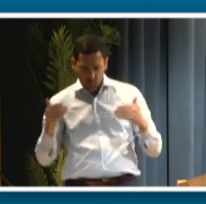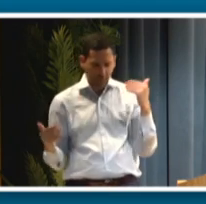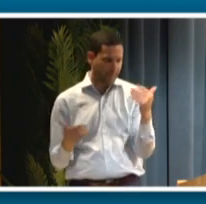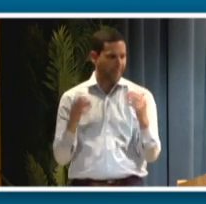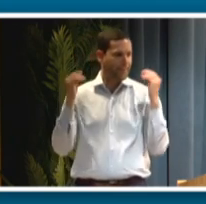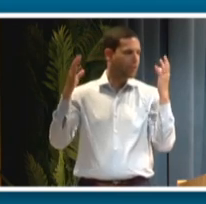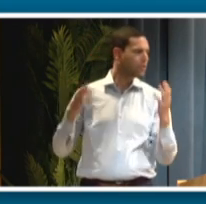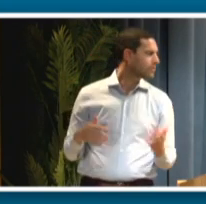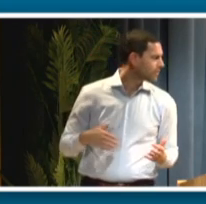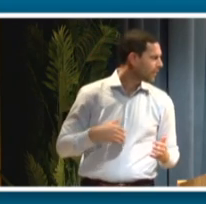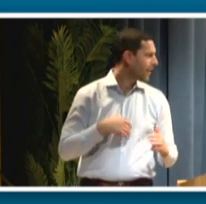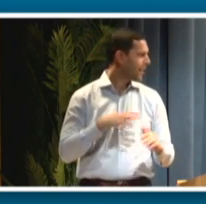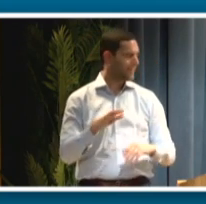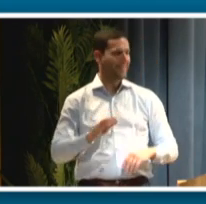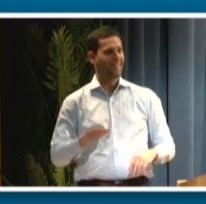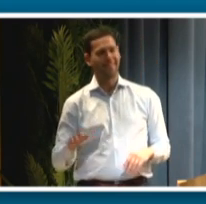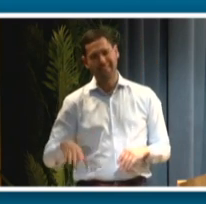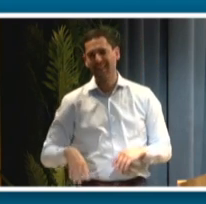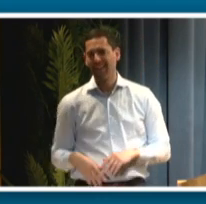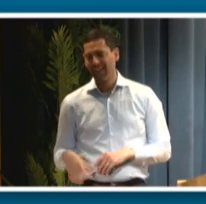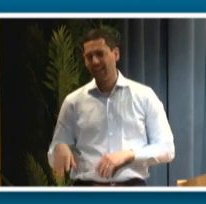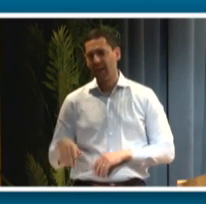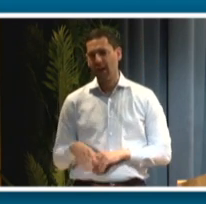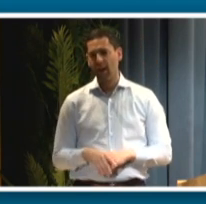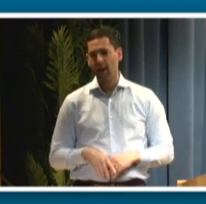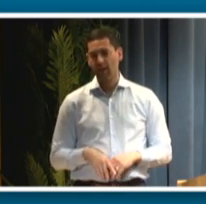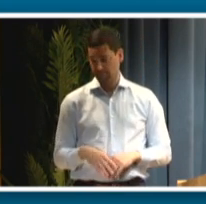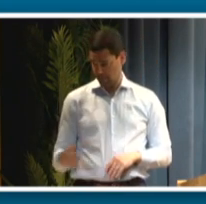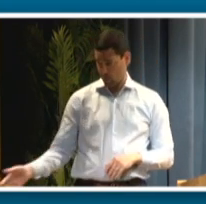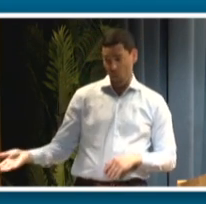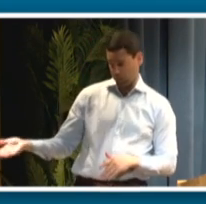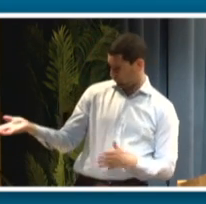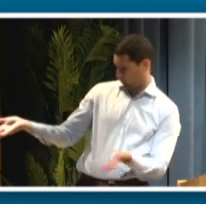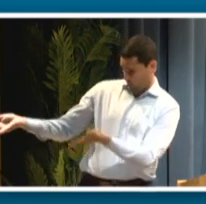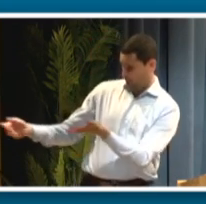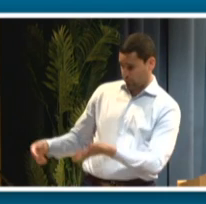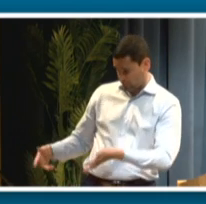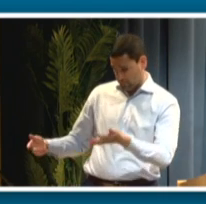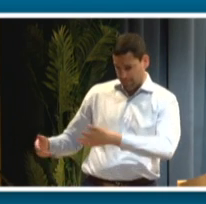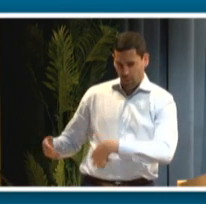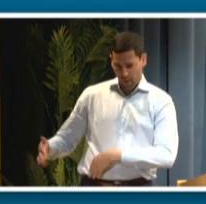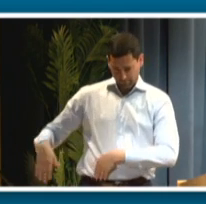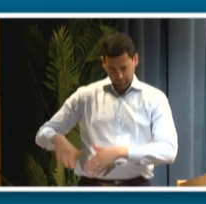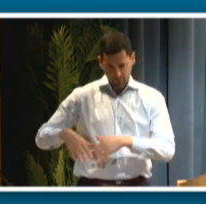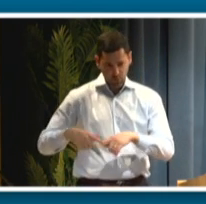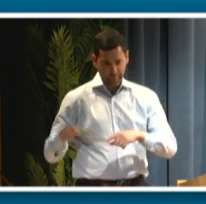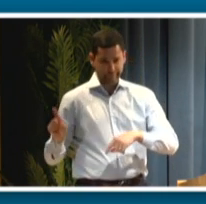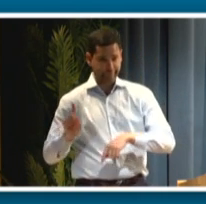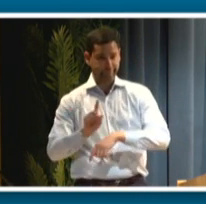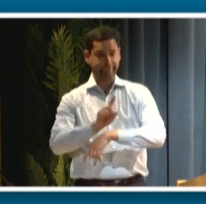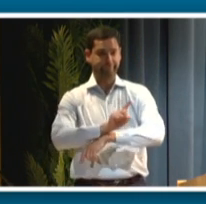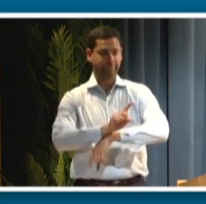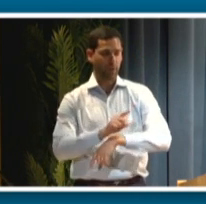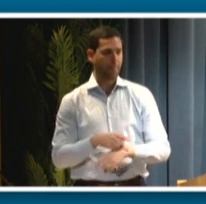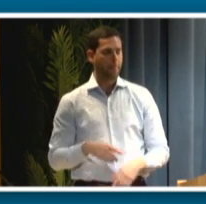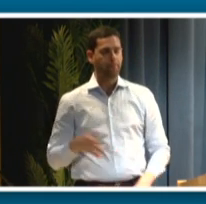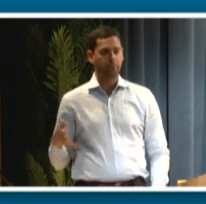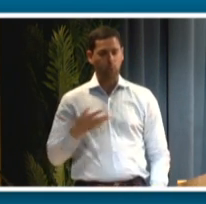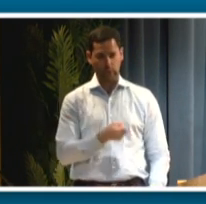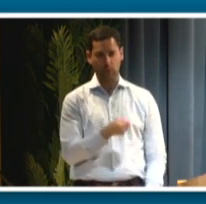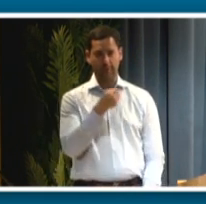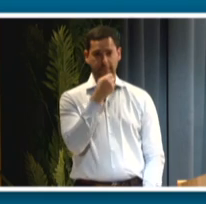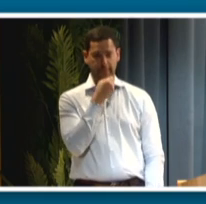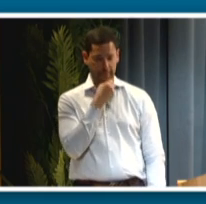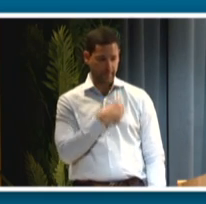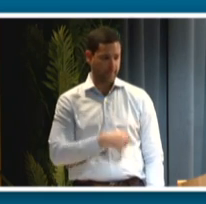like, I'm like, no, it's cool, it's cool, it's cool. And I like, go ahead, do your thing. And I like nudge him out to the front of the stage. And he grabs the mic, and